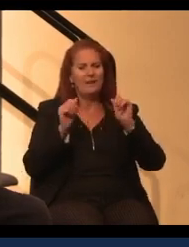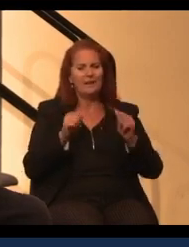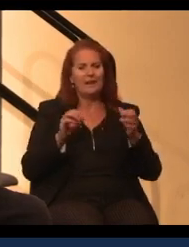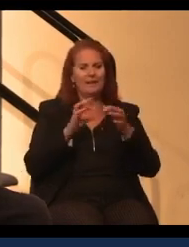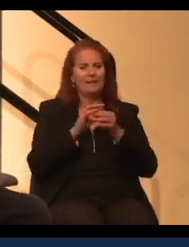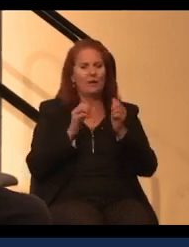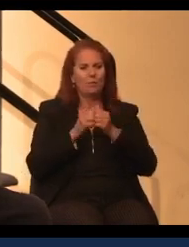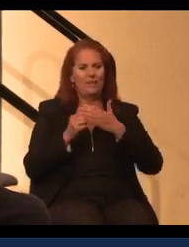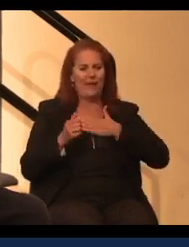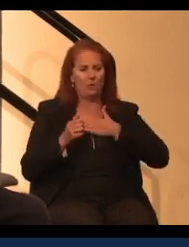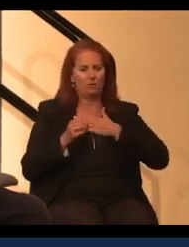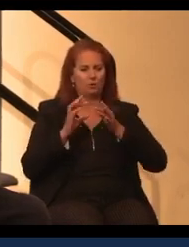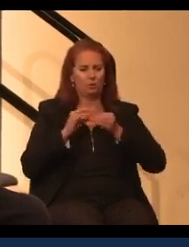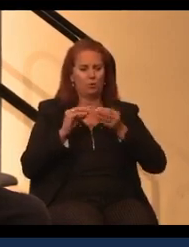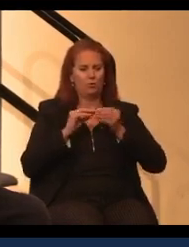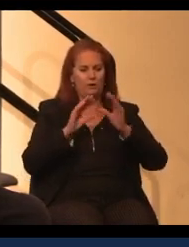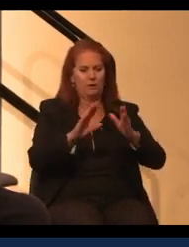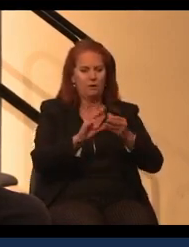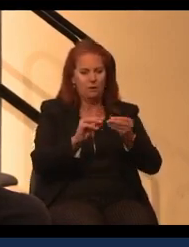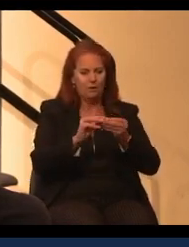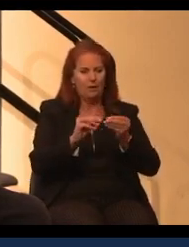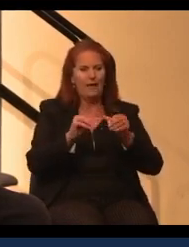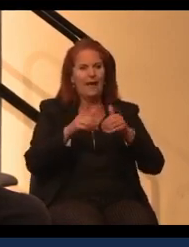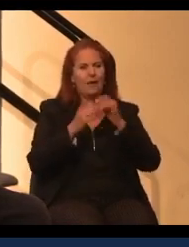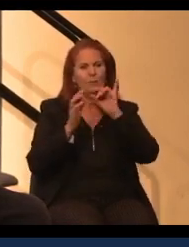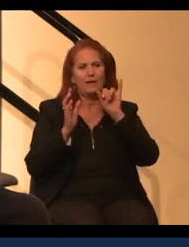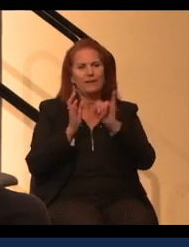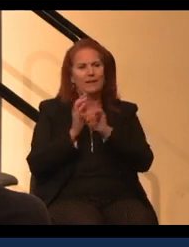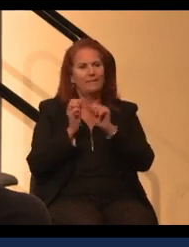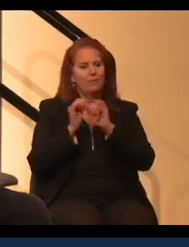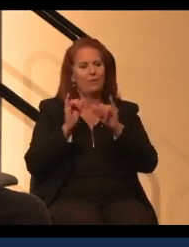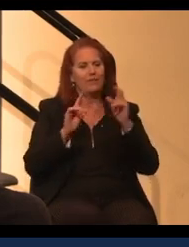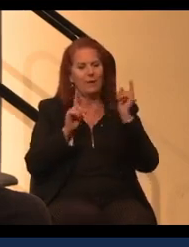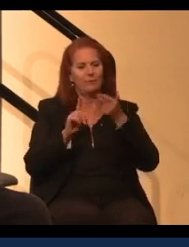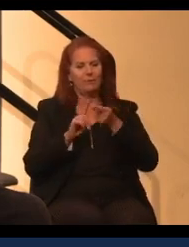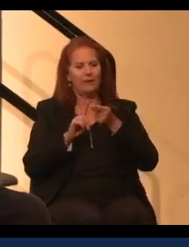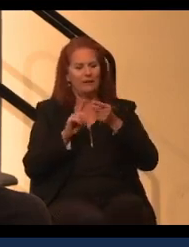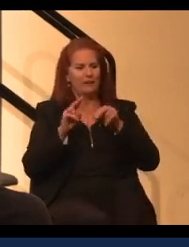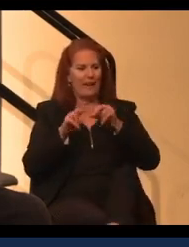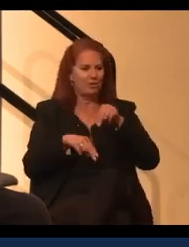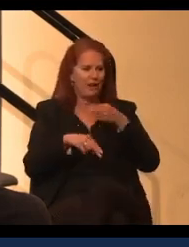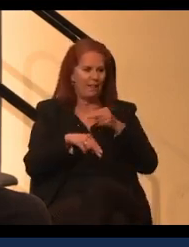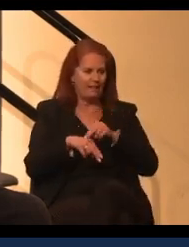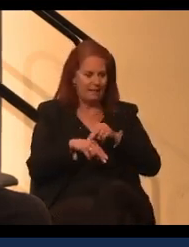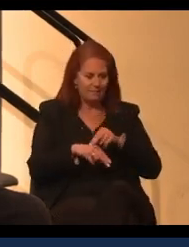with our own stories, whether or not we identify with that particular nationality.